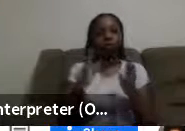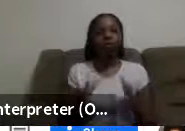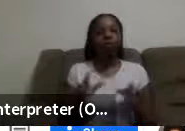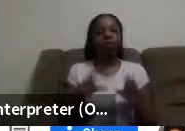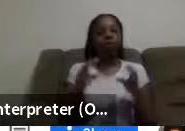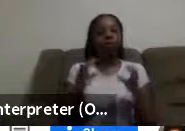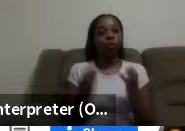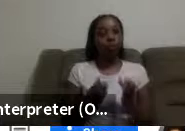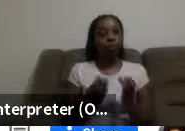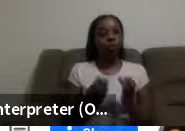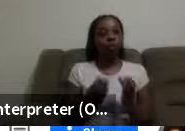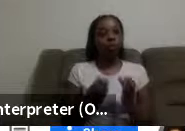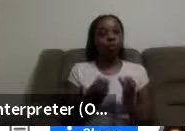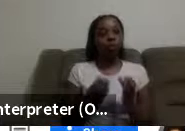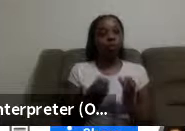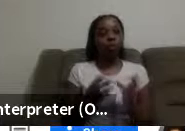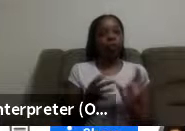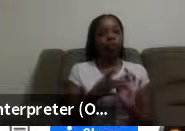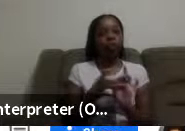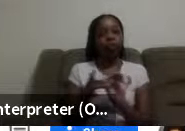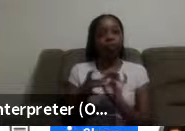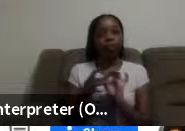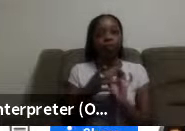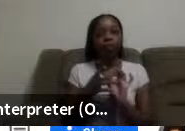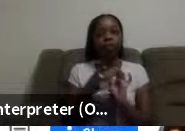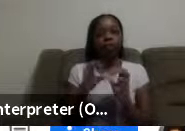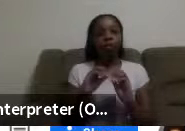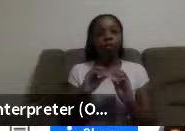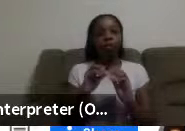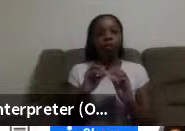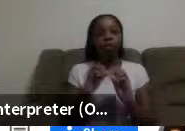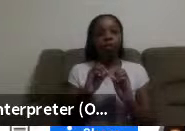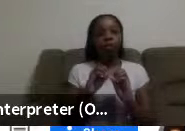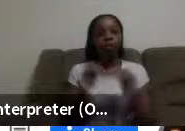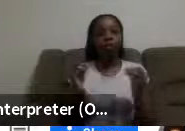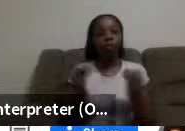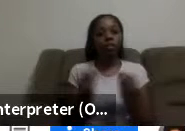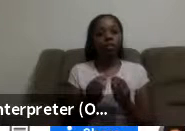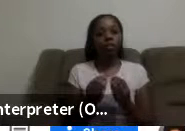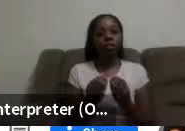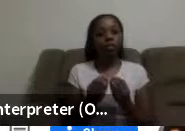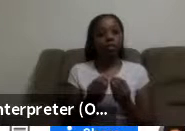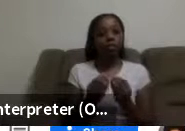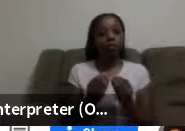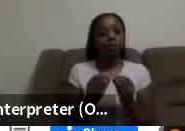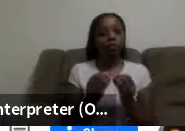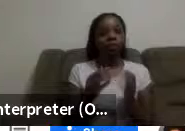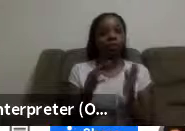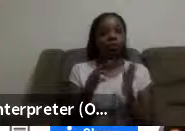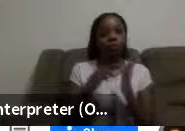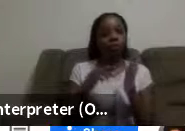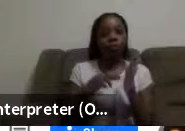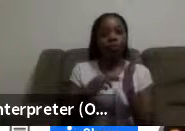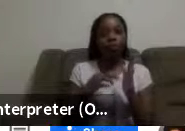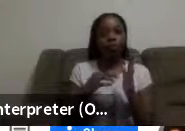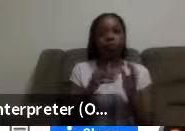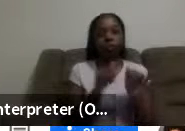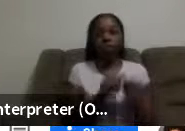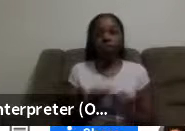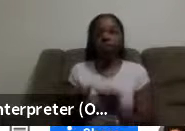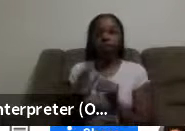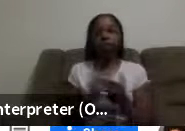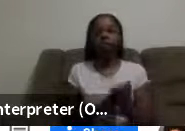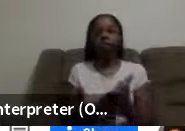with the association's mission and standard operating procedures, and whereas student group leaders